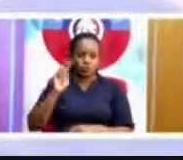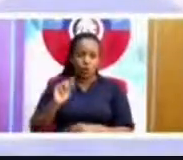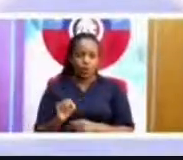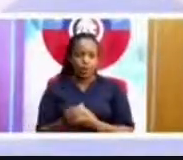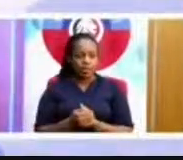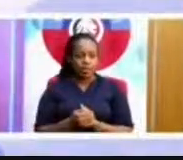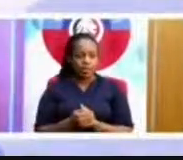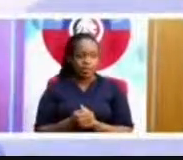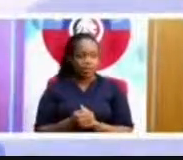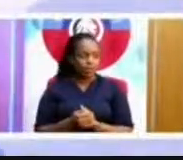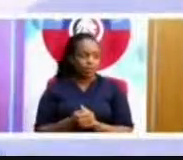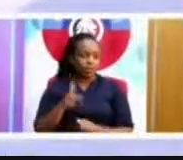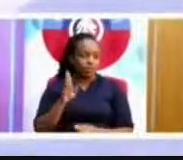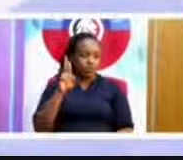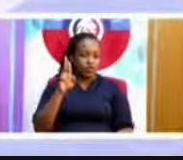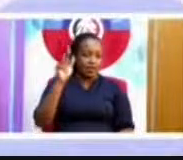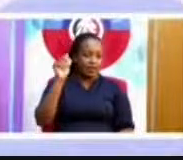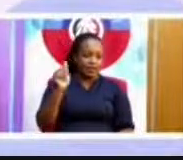URA Commissioner.